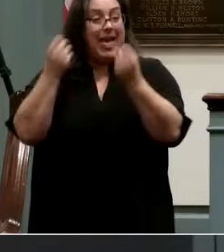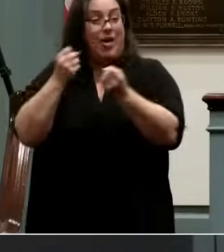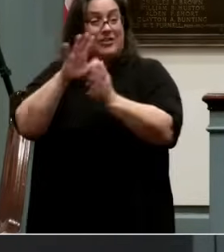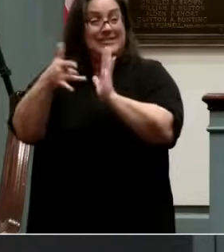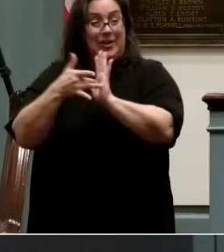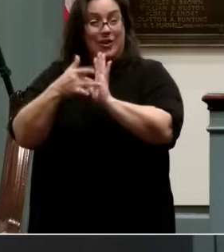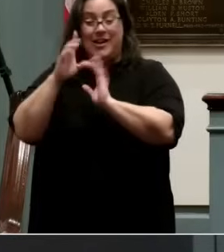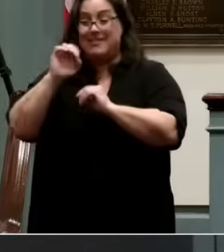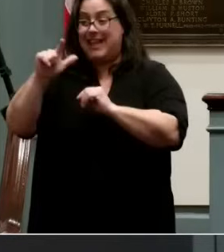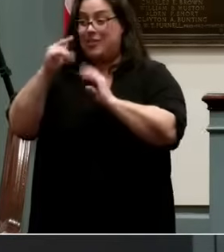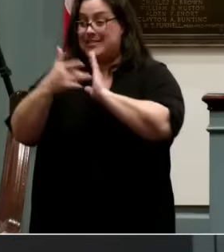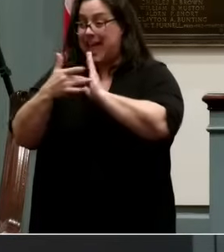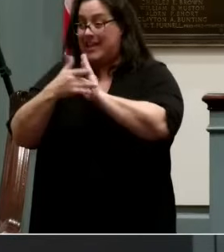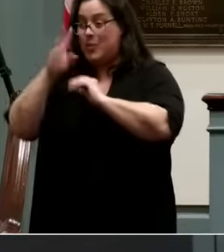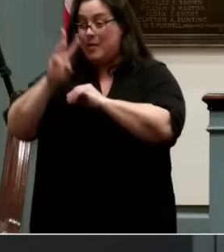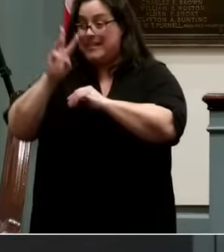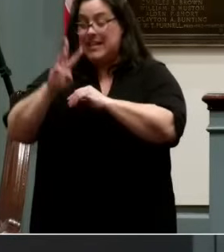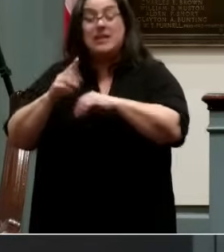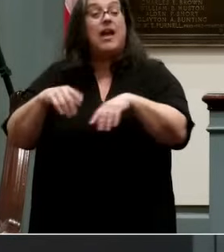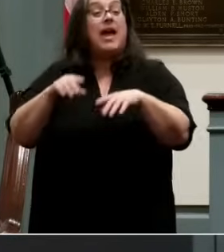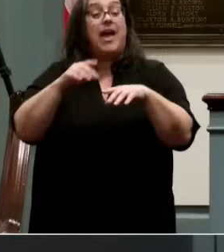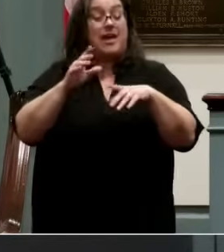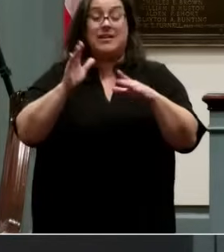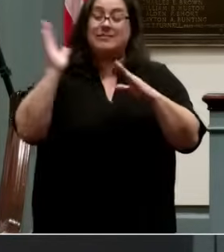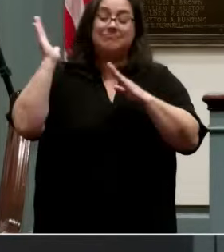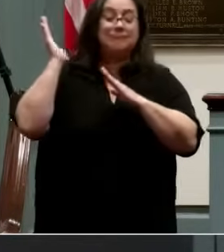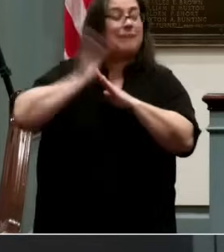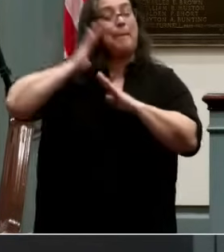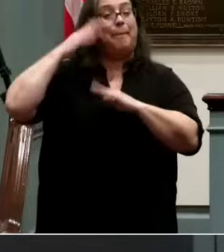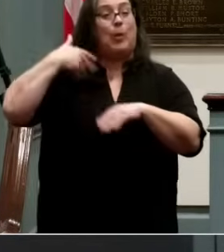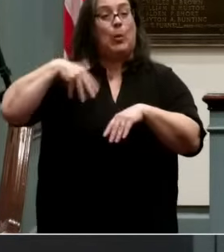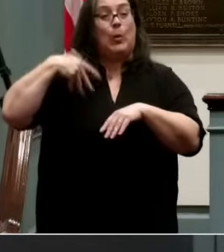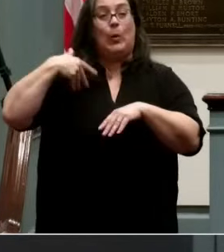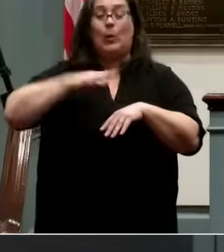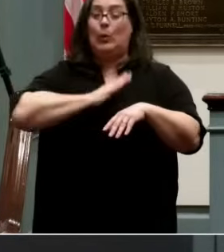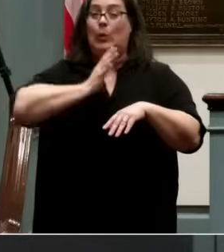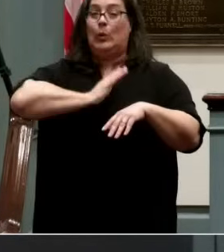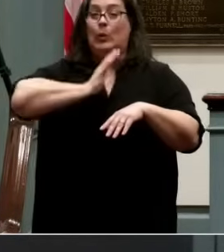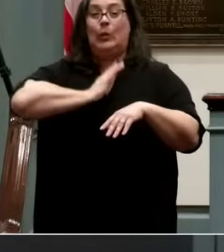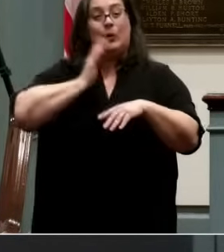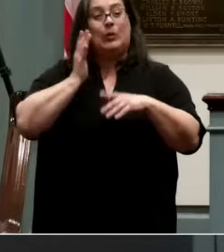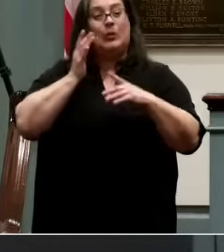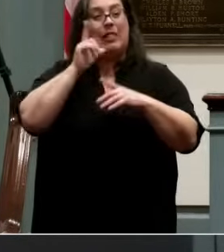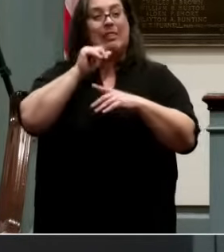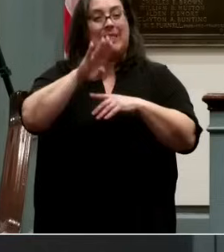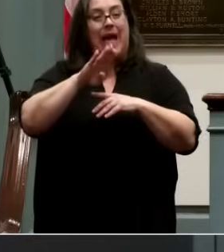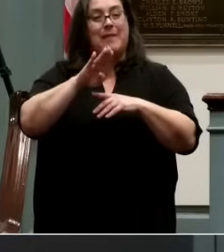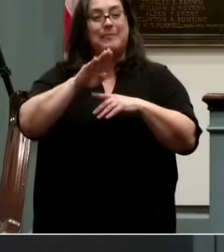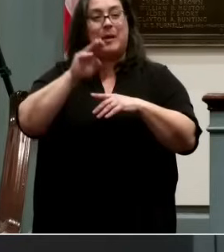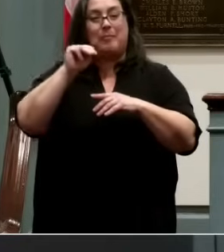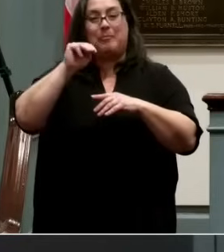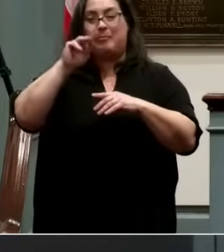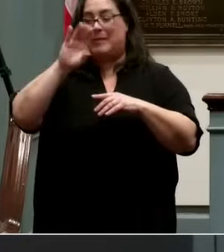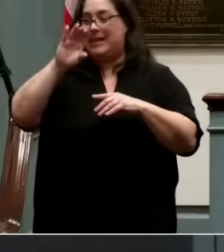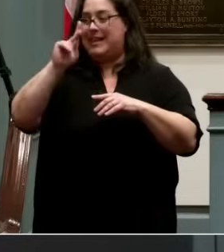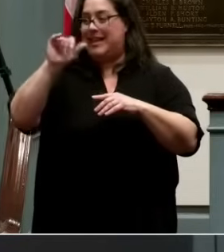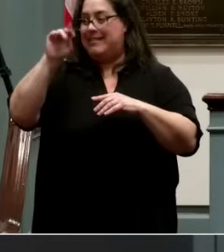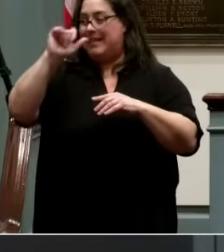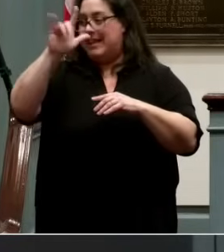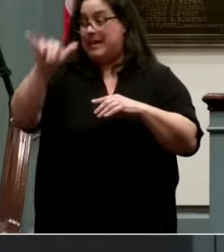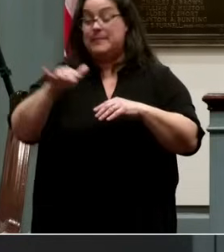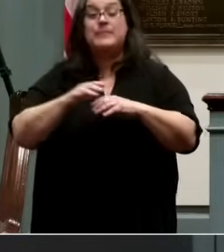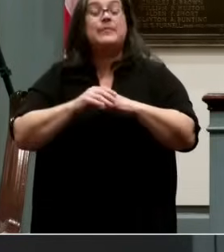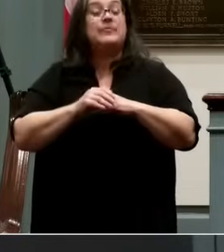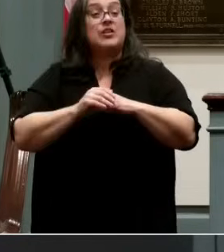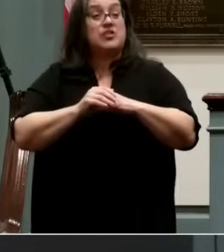and a state-of-the-art laboratory on the site of the McKinley Lab at the University of Delaware. And over the course of the next year,